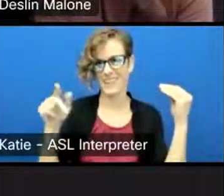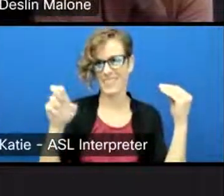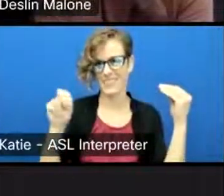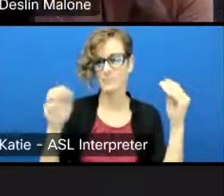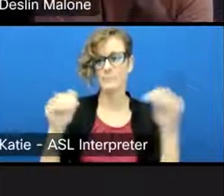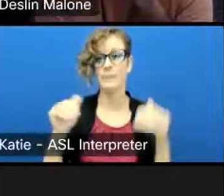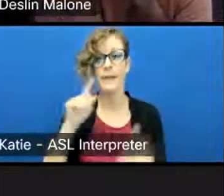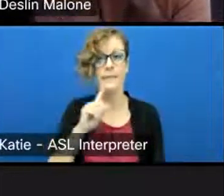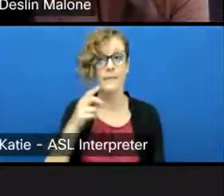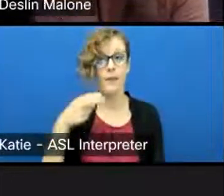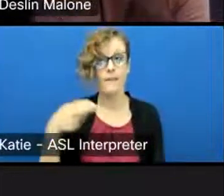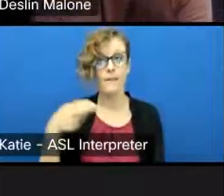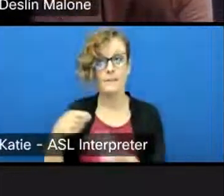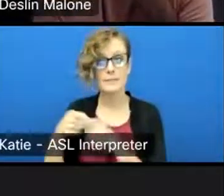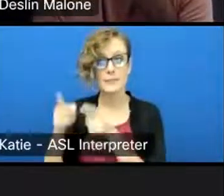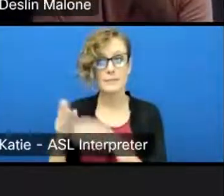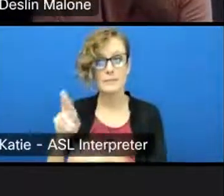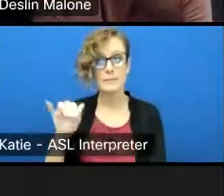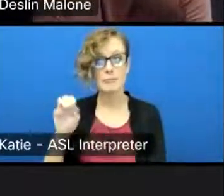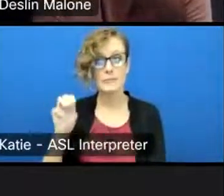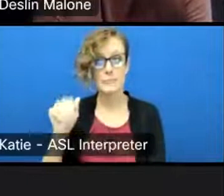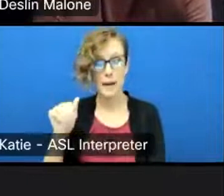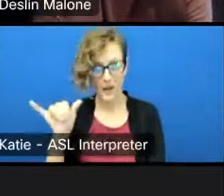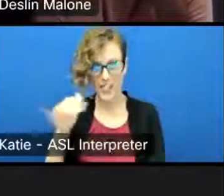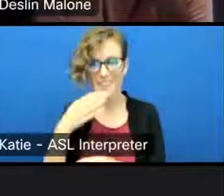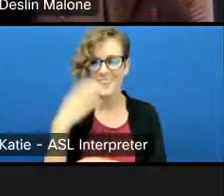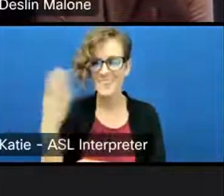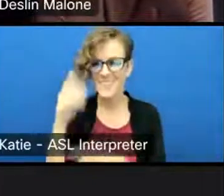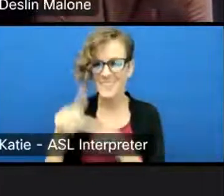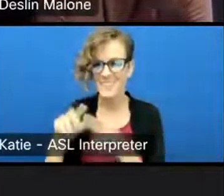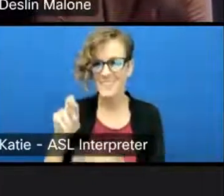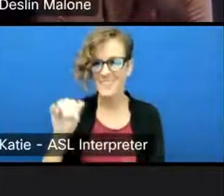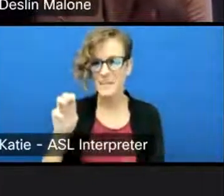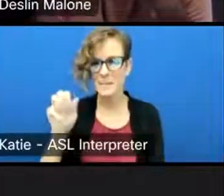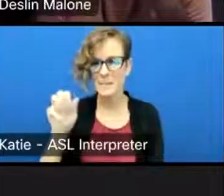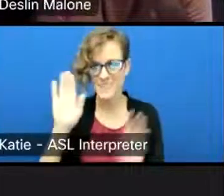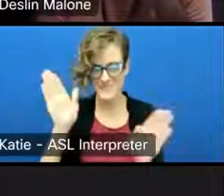and hard of hearing specialist, Rima, as well. So good morning to Rima too.